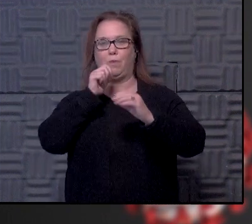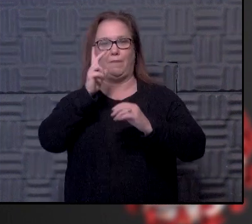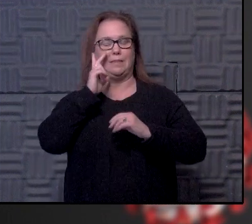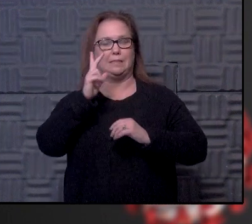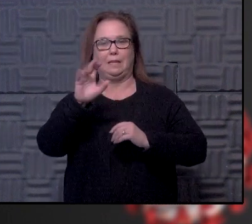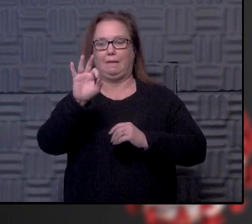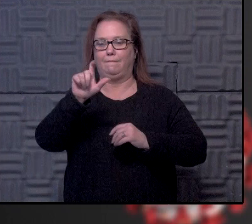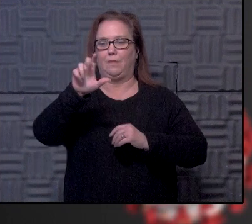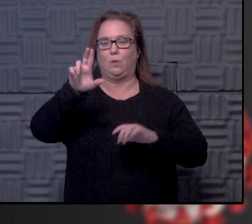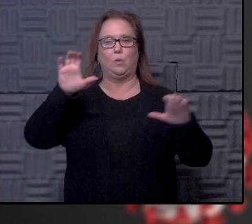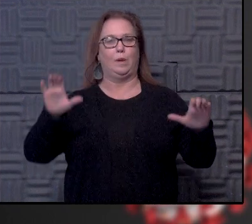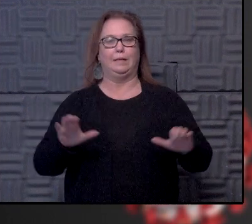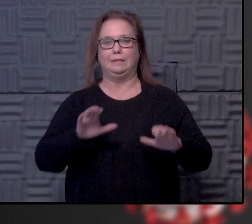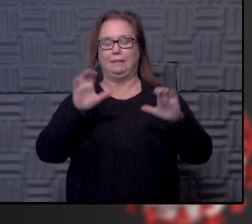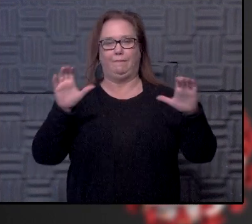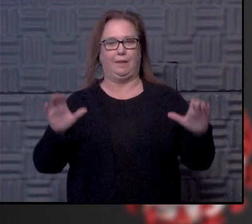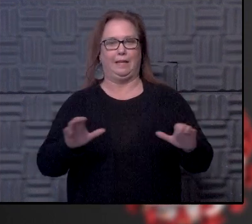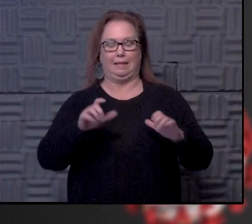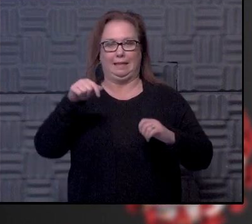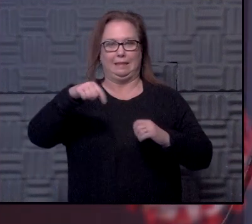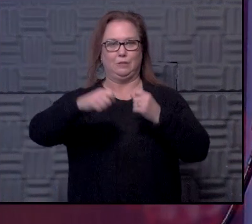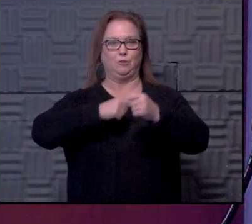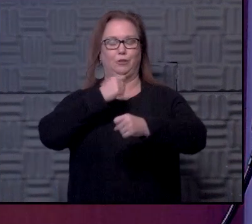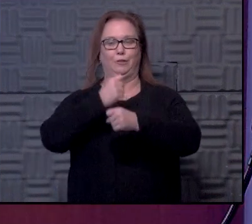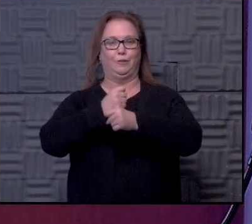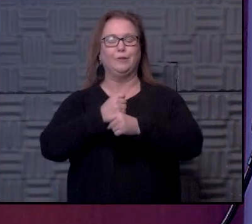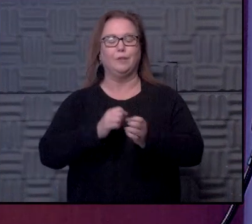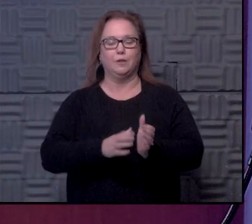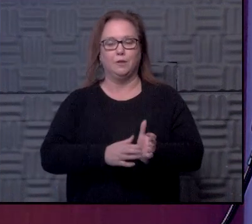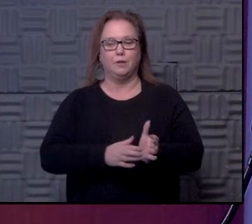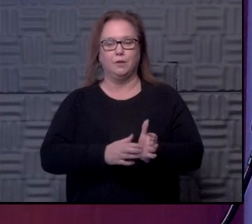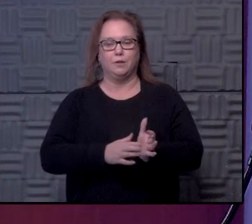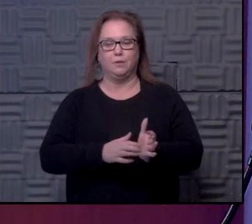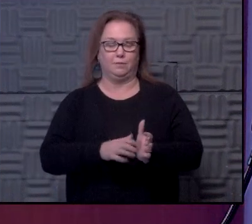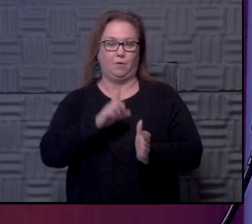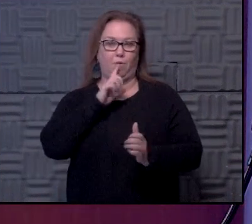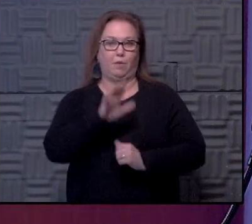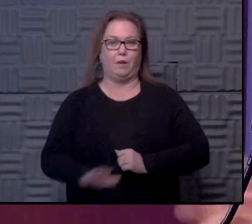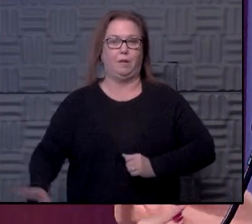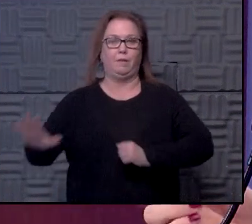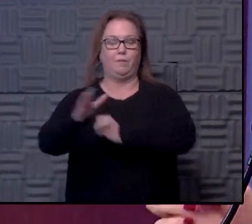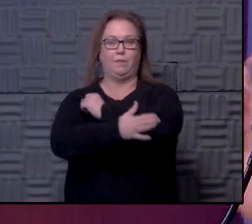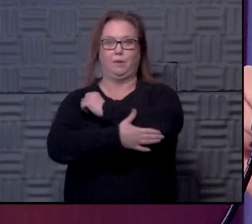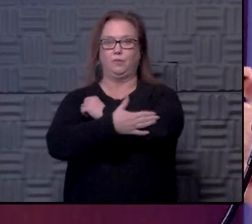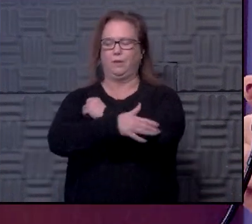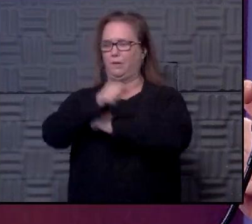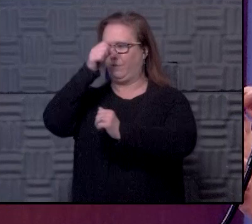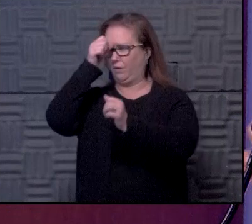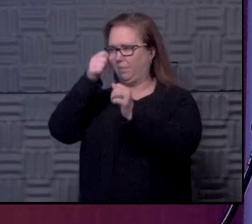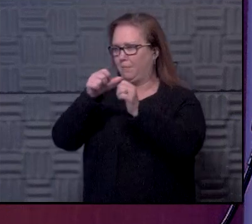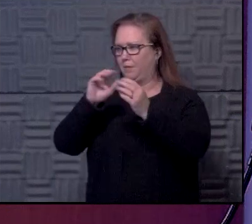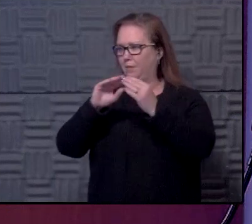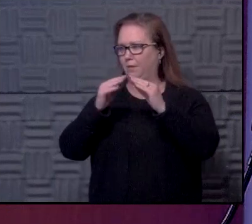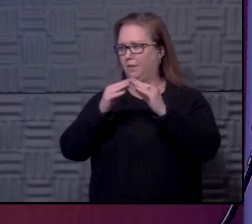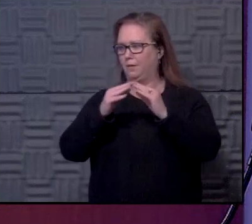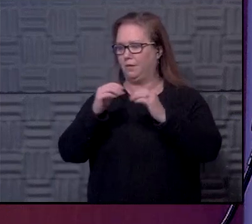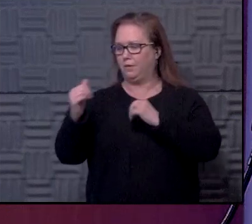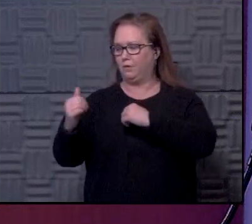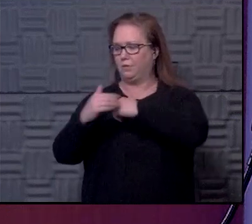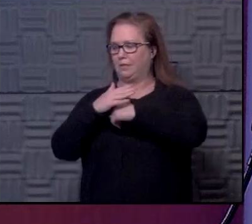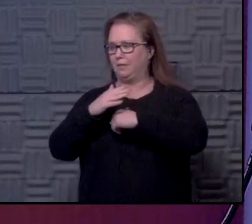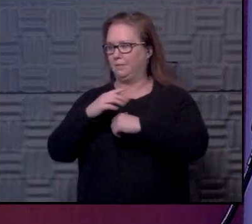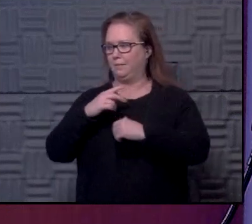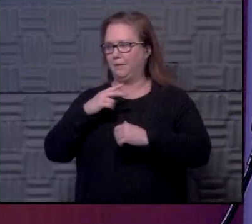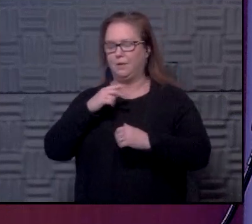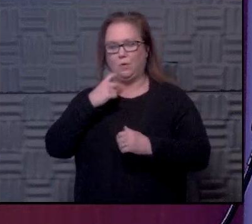of flu activity at all, really, in our organization or around the country. And I don't know if you remember the statistics. I know you sent them to me just